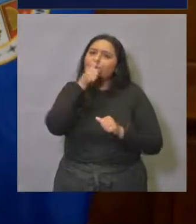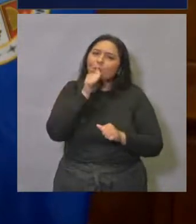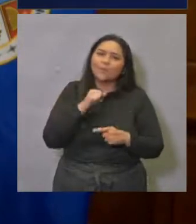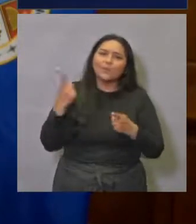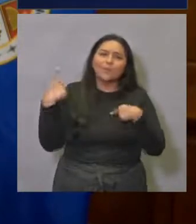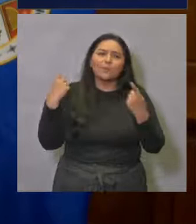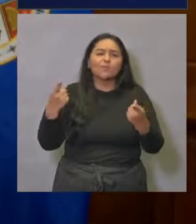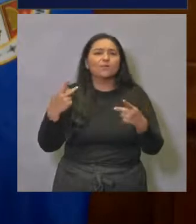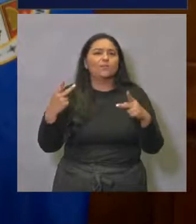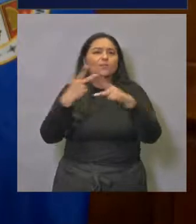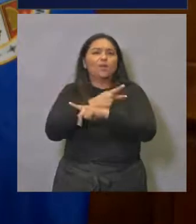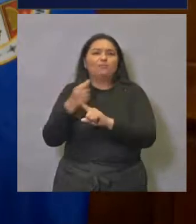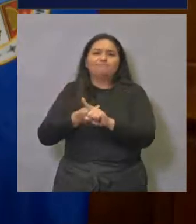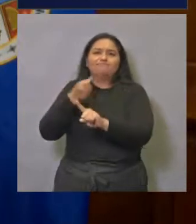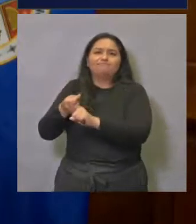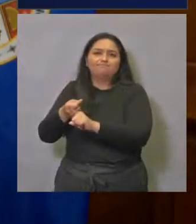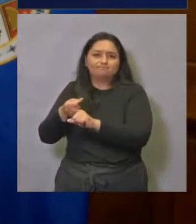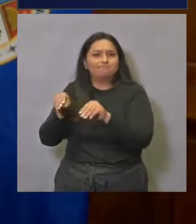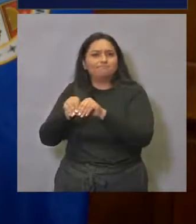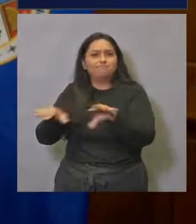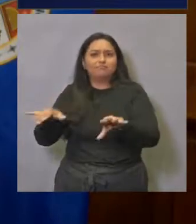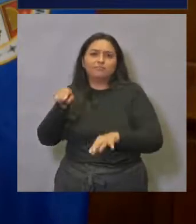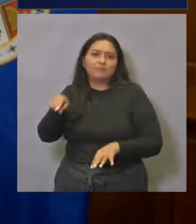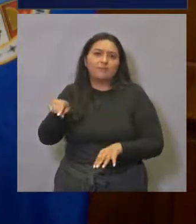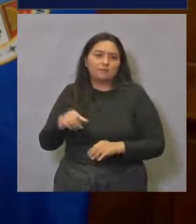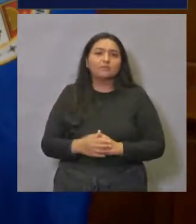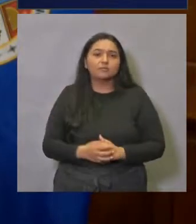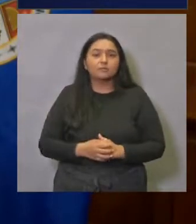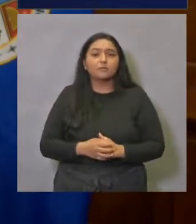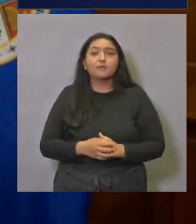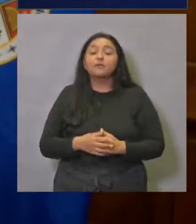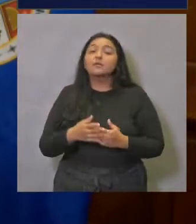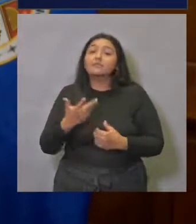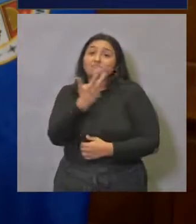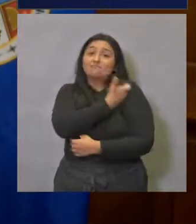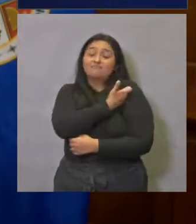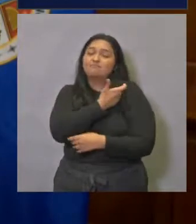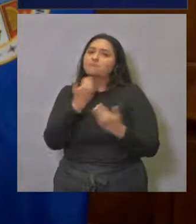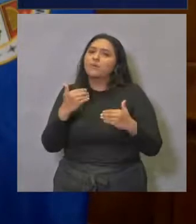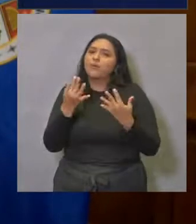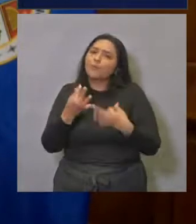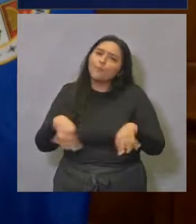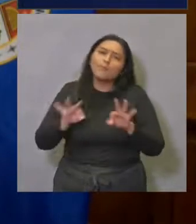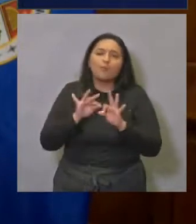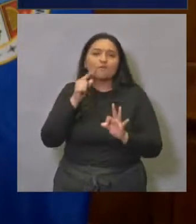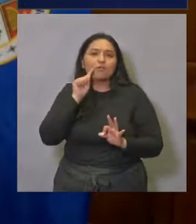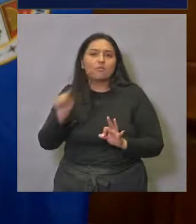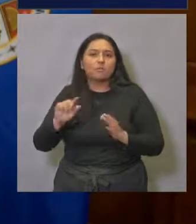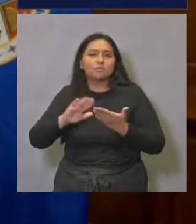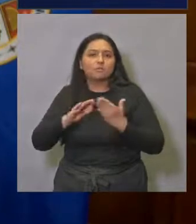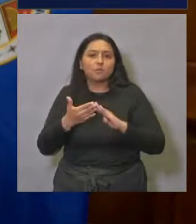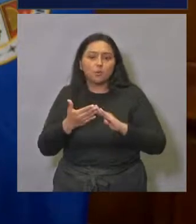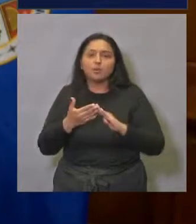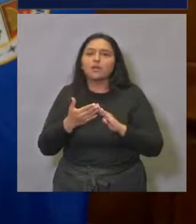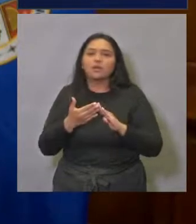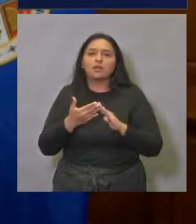pain since the start of the pandemic. And the importance of vaccination for our communities most impacted could not